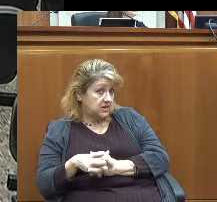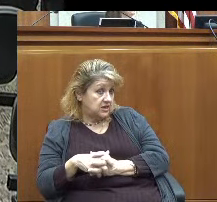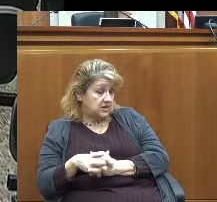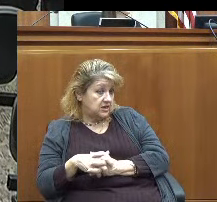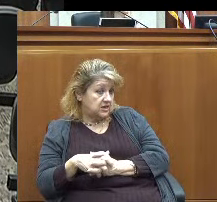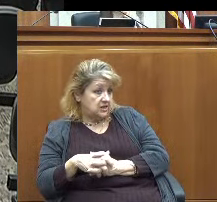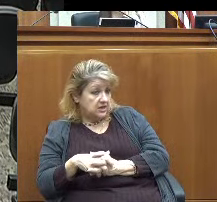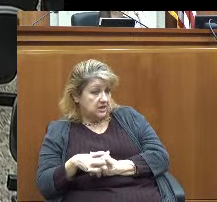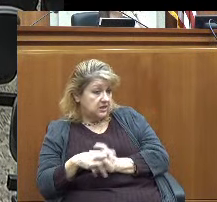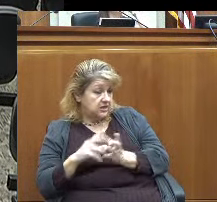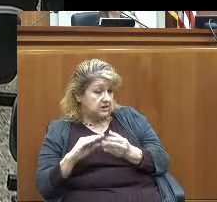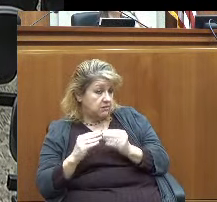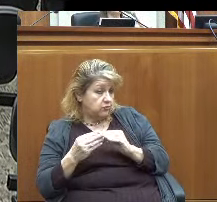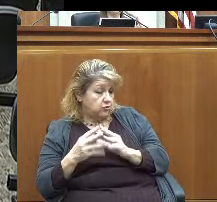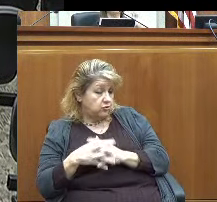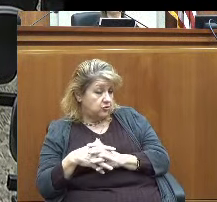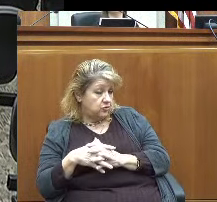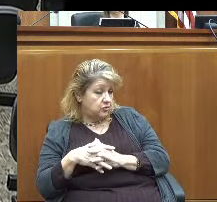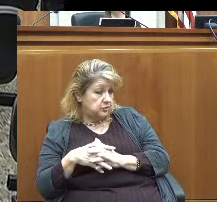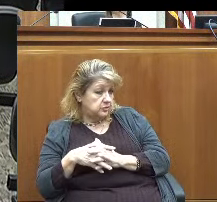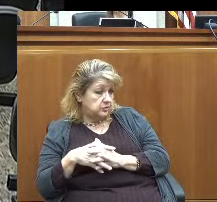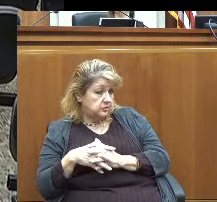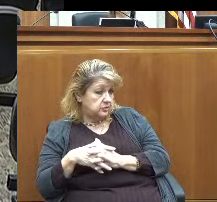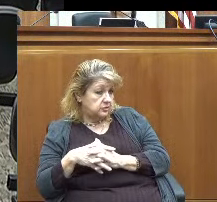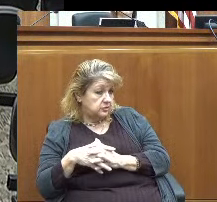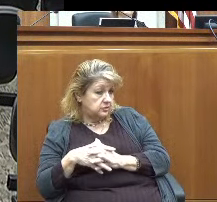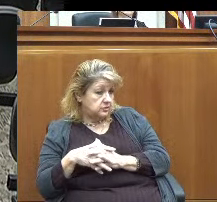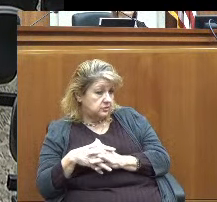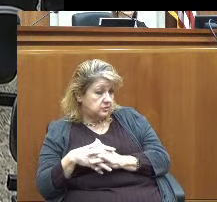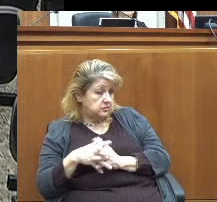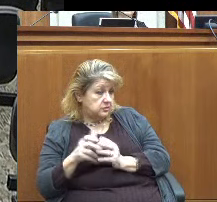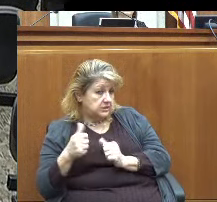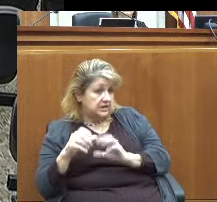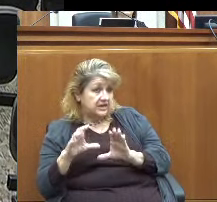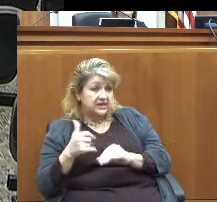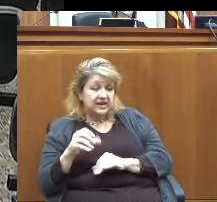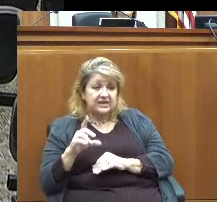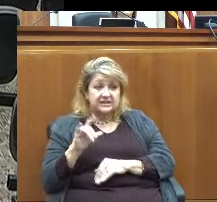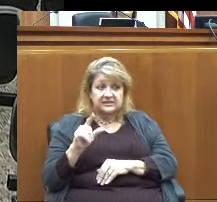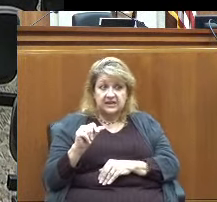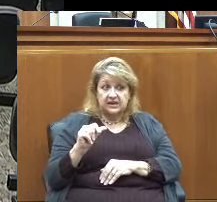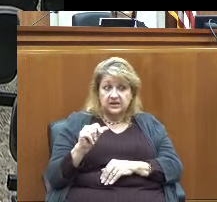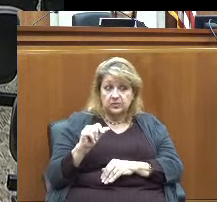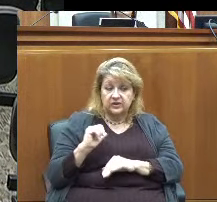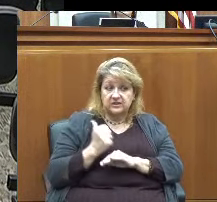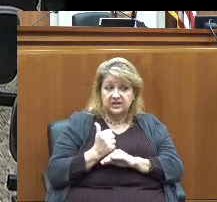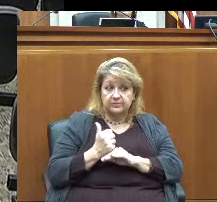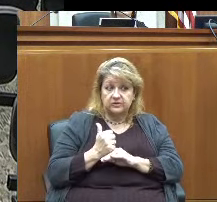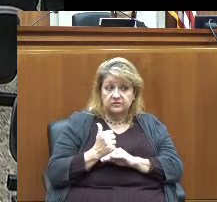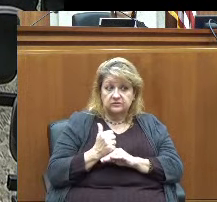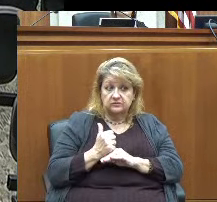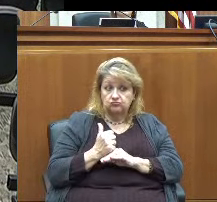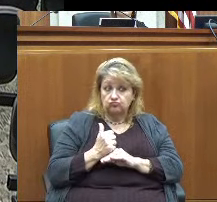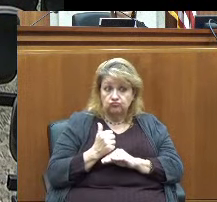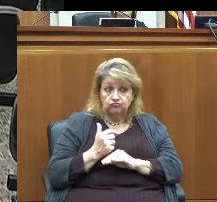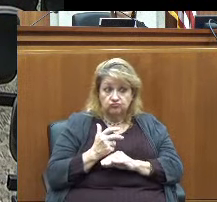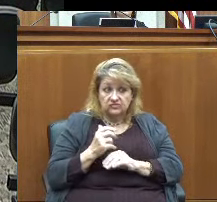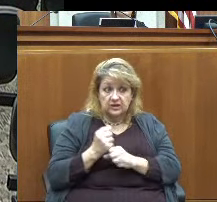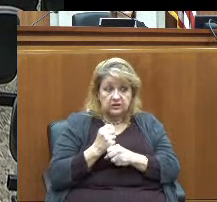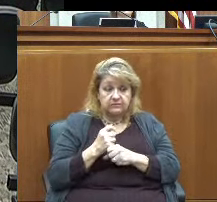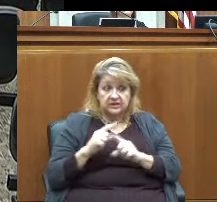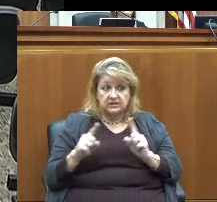I think this is a number, is there any chance that there's any data you think that was a threshold that would make